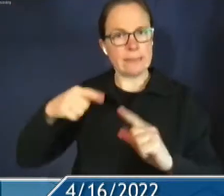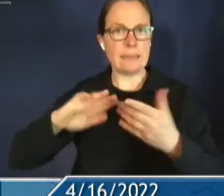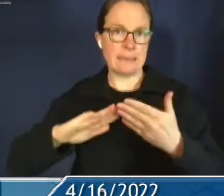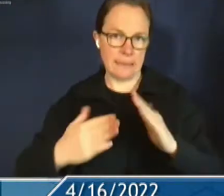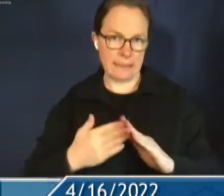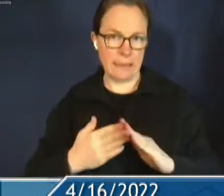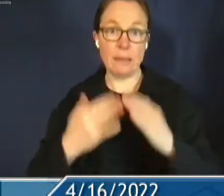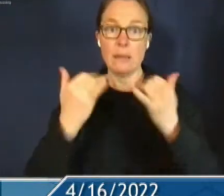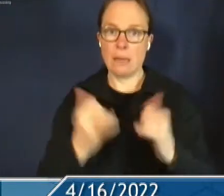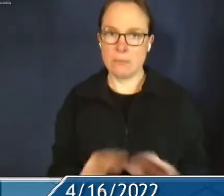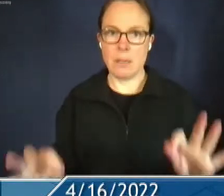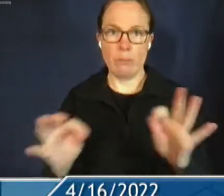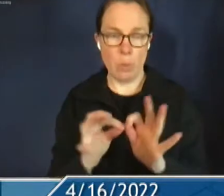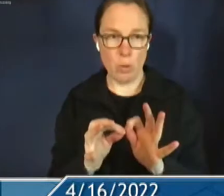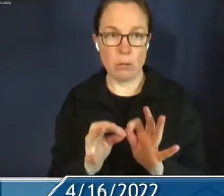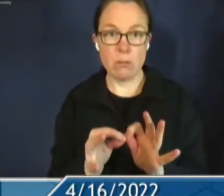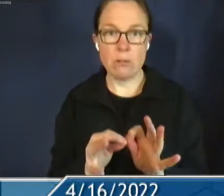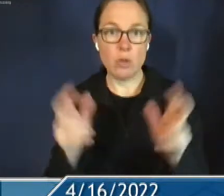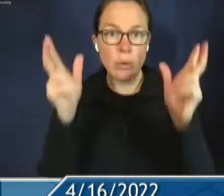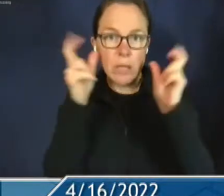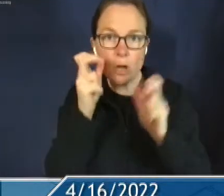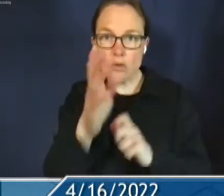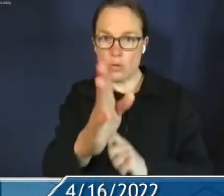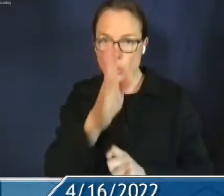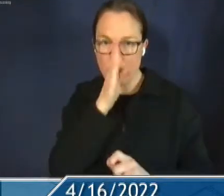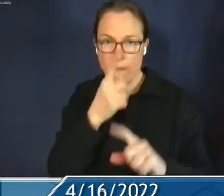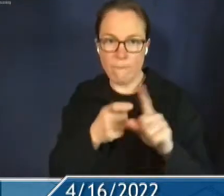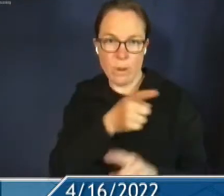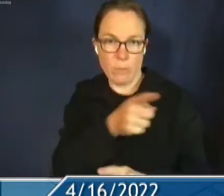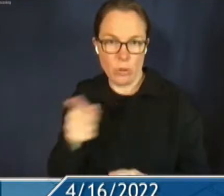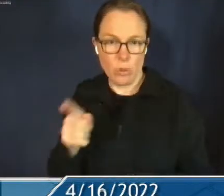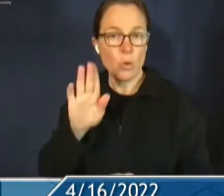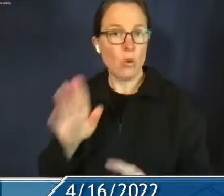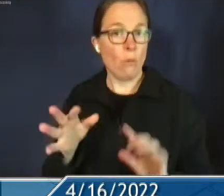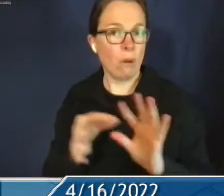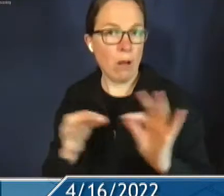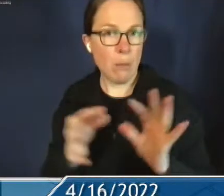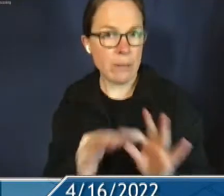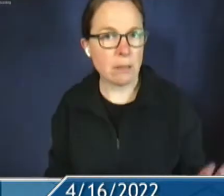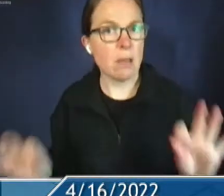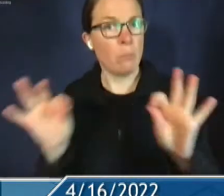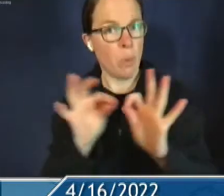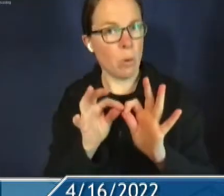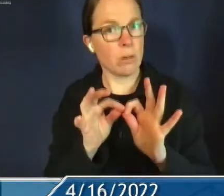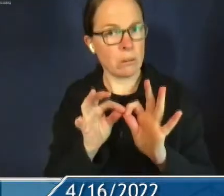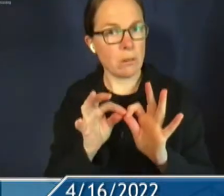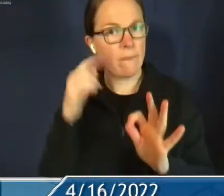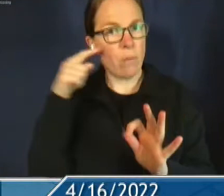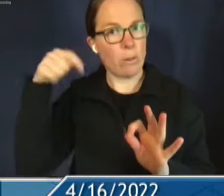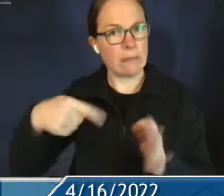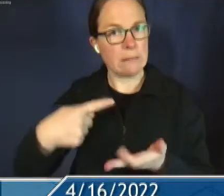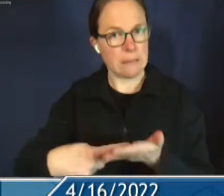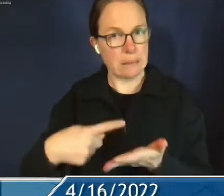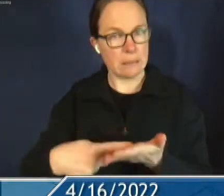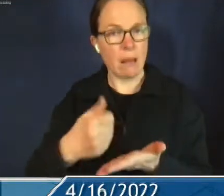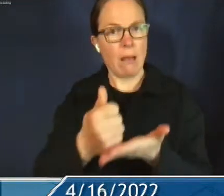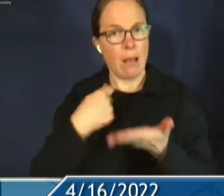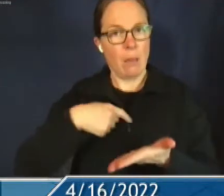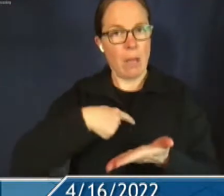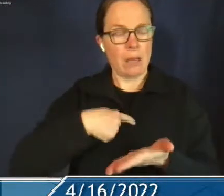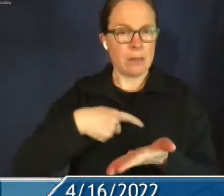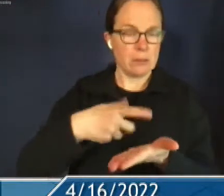hear directly from you. Your voices are critical to our next budget discussions and help us further shape and prioritize